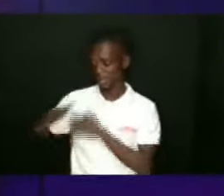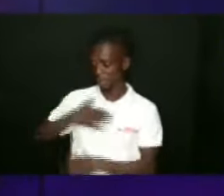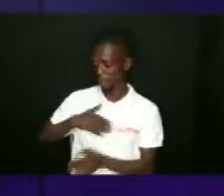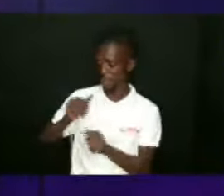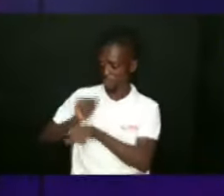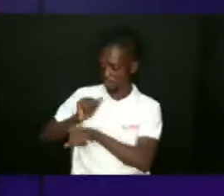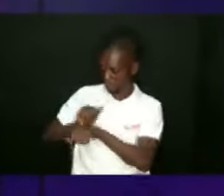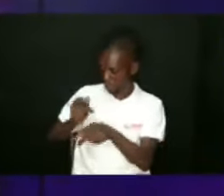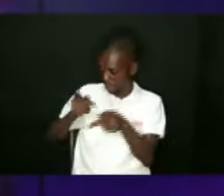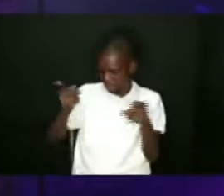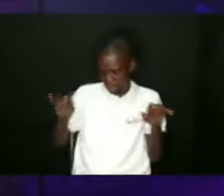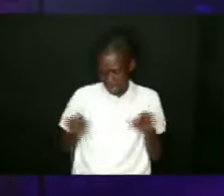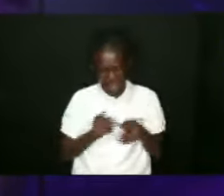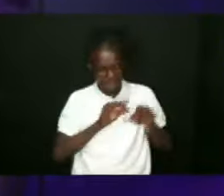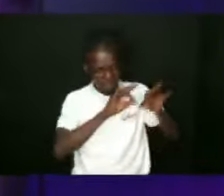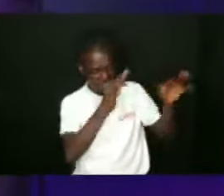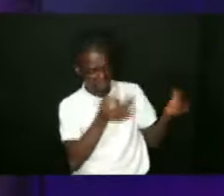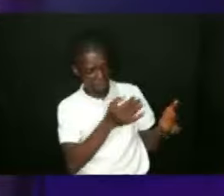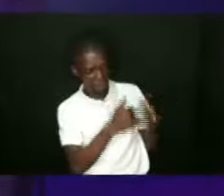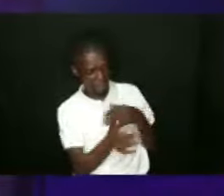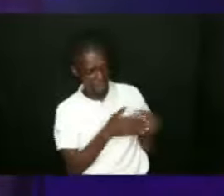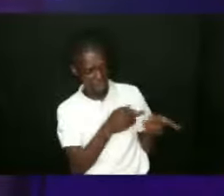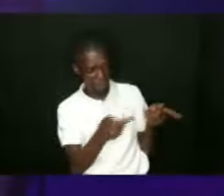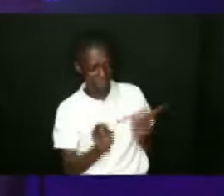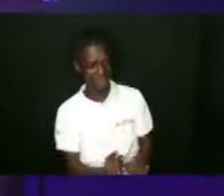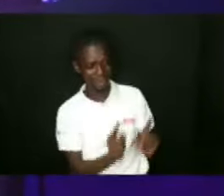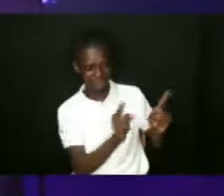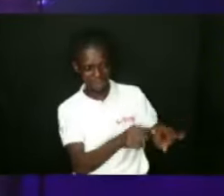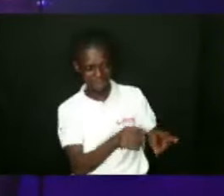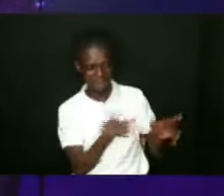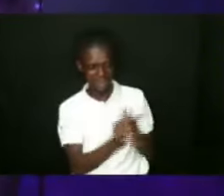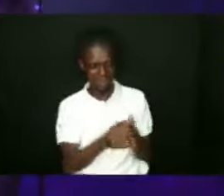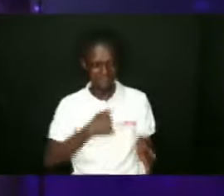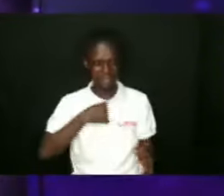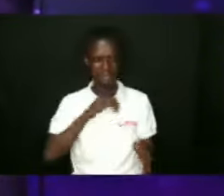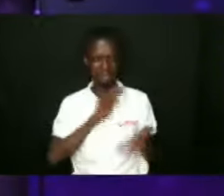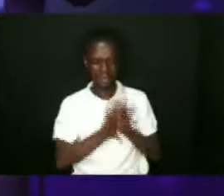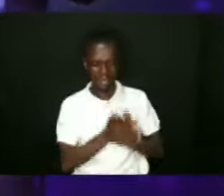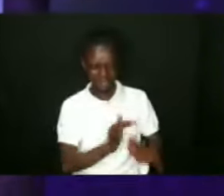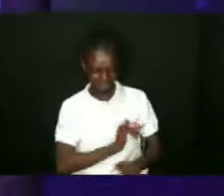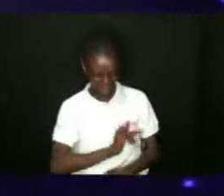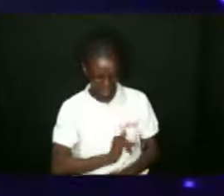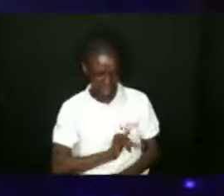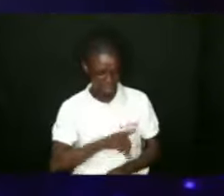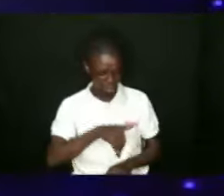workplace, in my family, wherever I find myself, let me maintain my polished